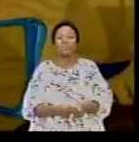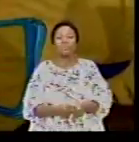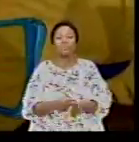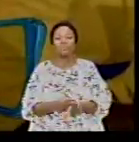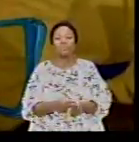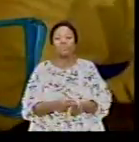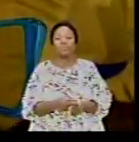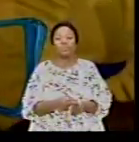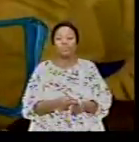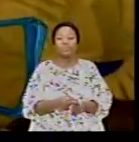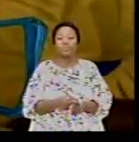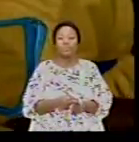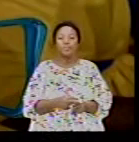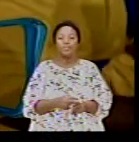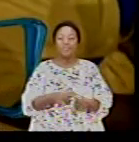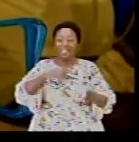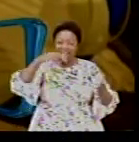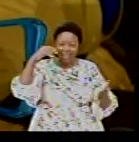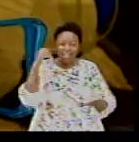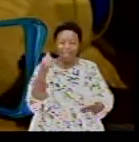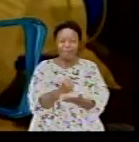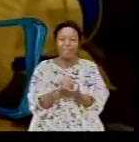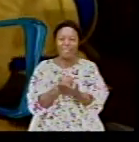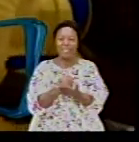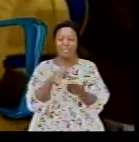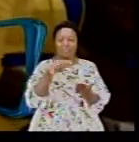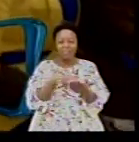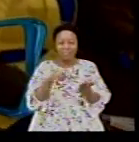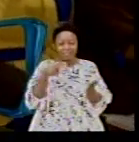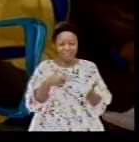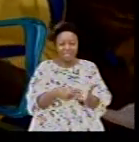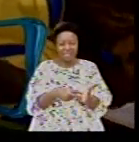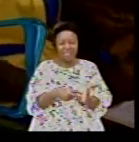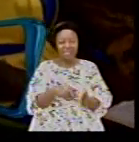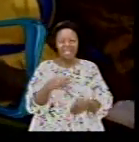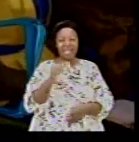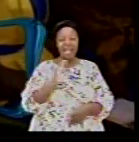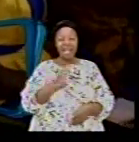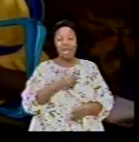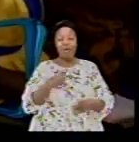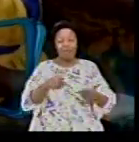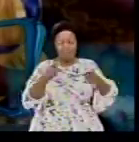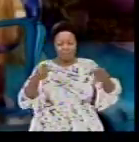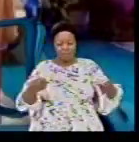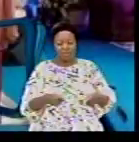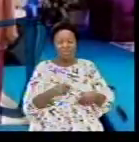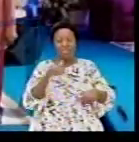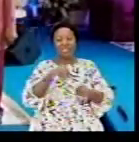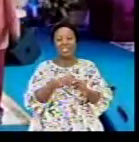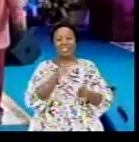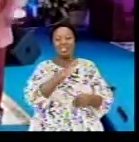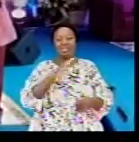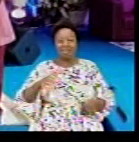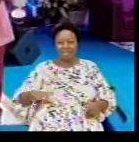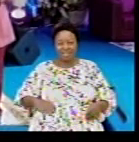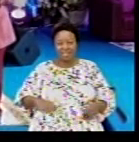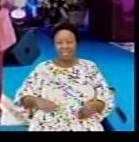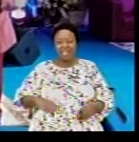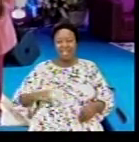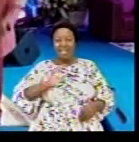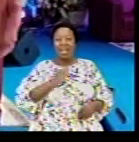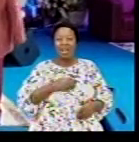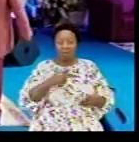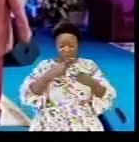name. Amen means our position in Christ, our